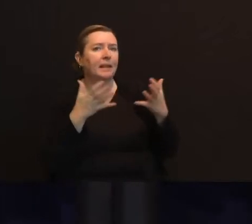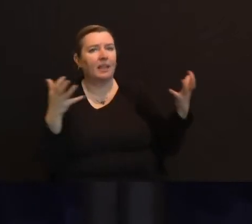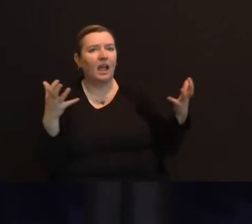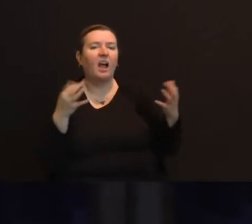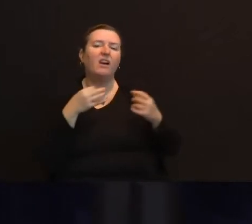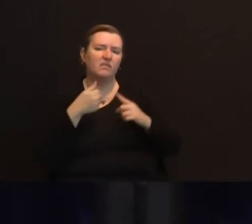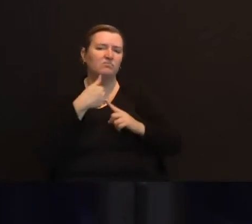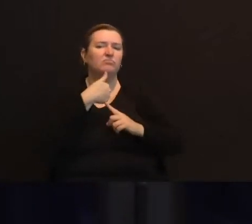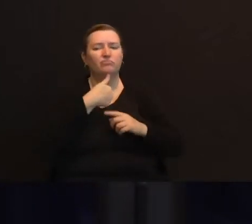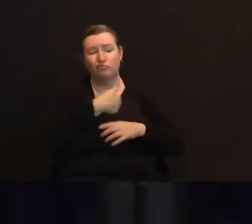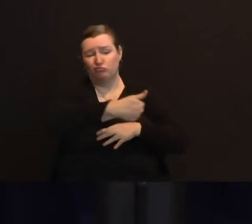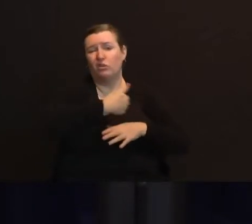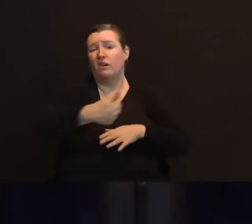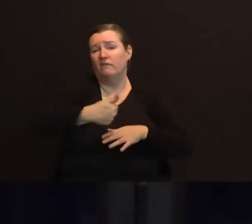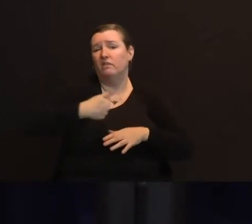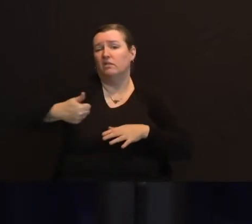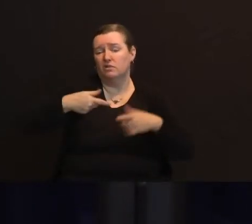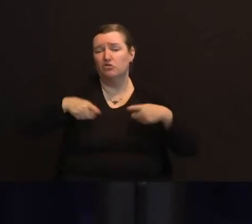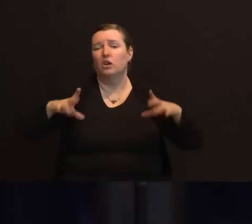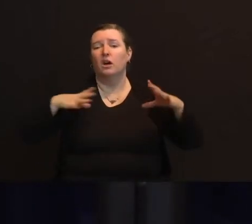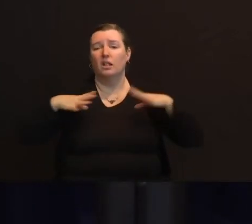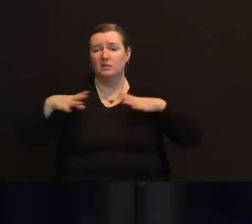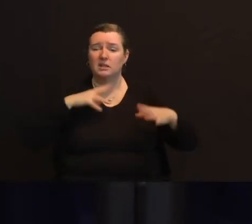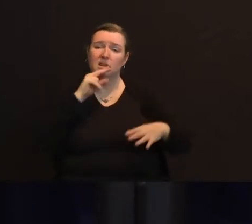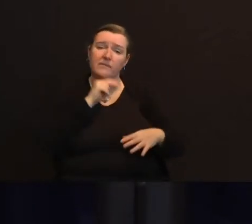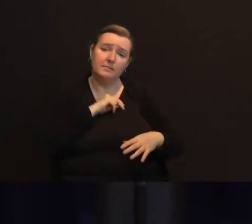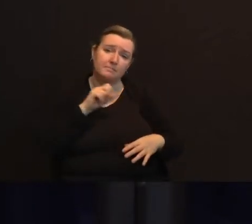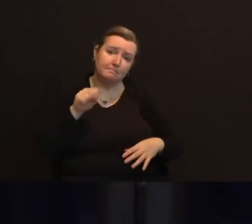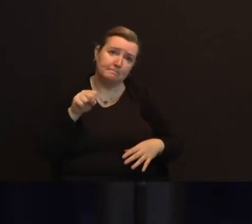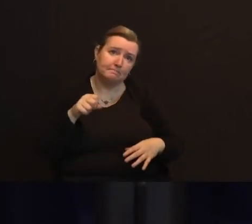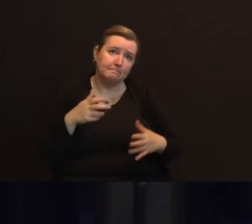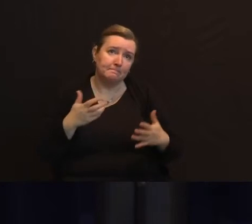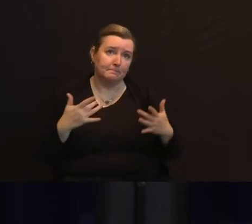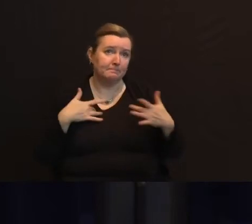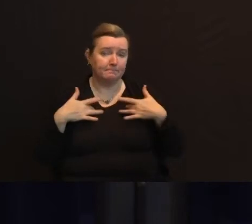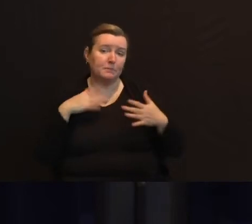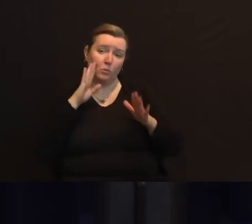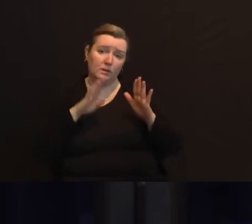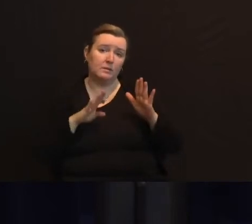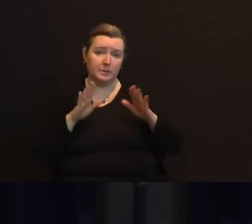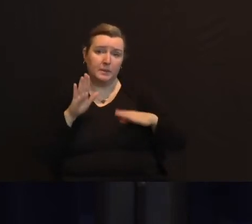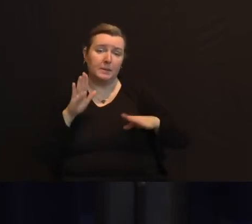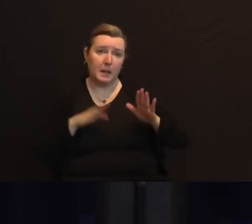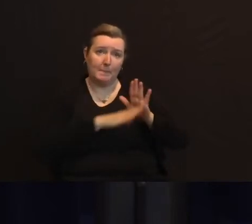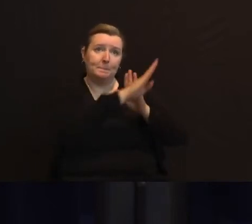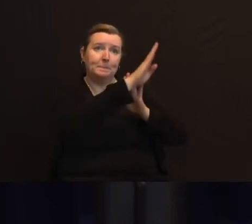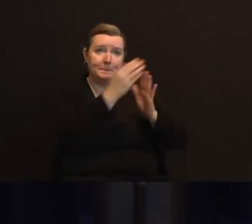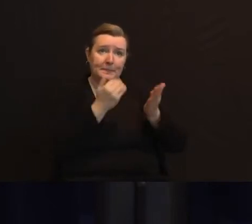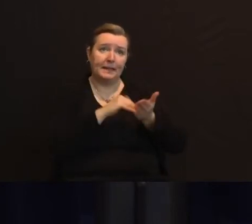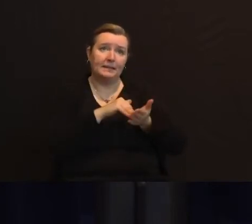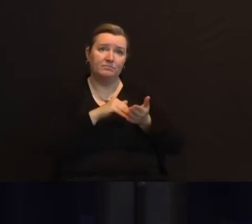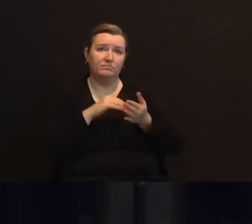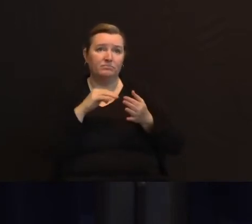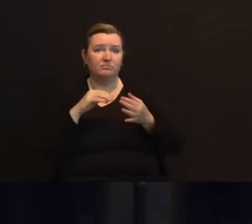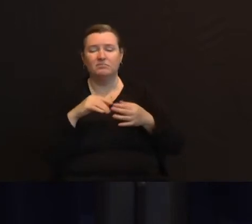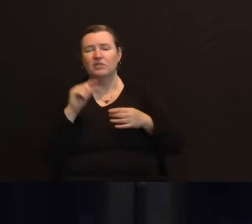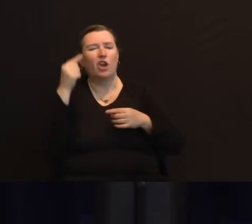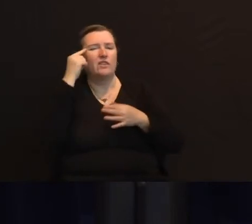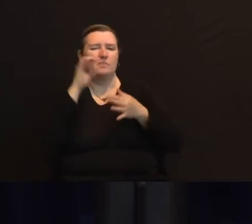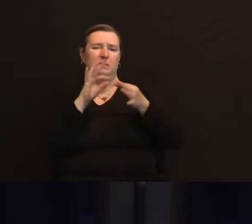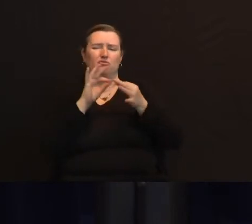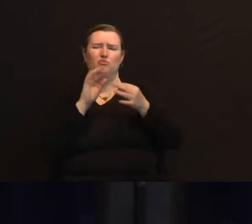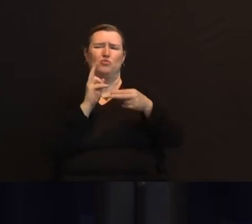holiday weekend, that there might be concern for spikes. But as the governor said, it's too early. The incubation period,